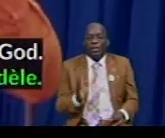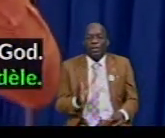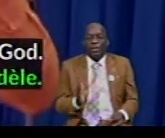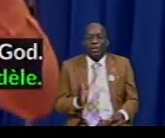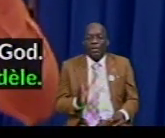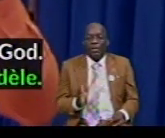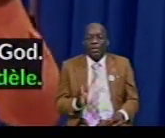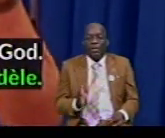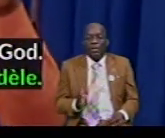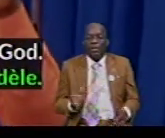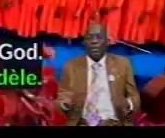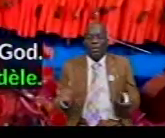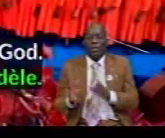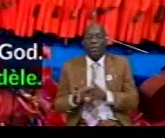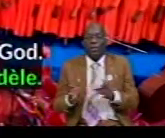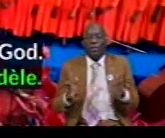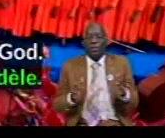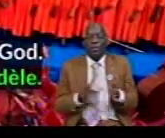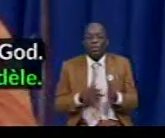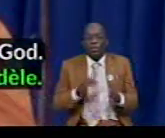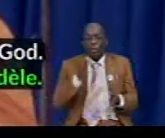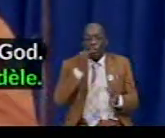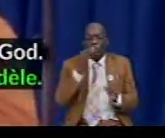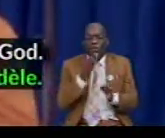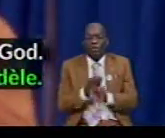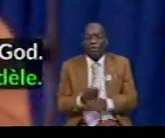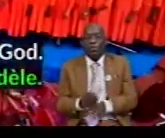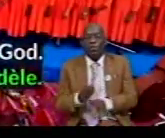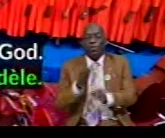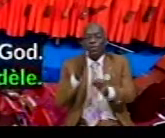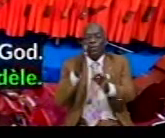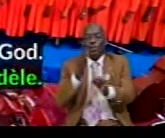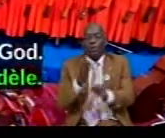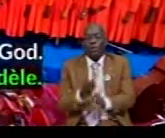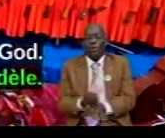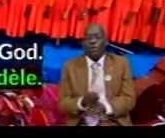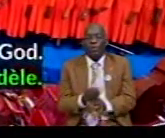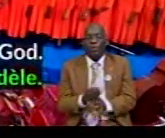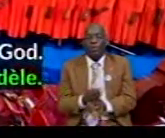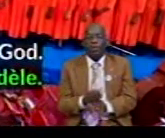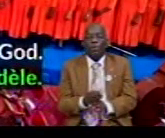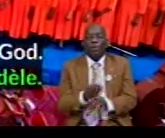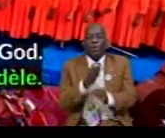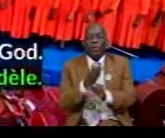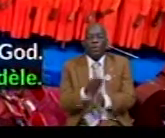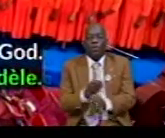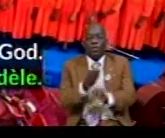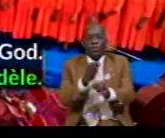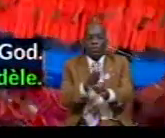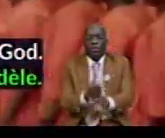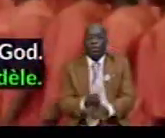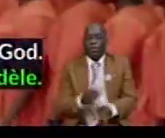Jesus is faithful, he's faithful, faithful is my God.